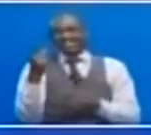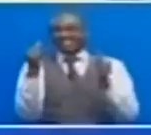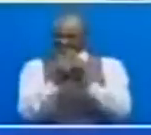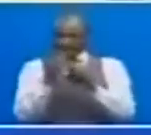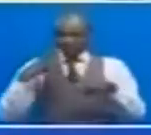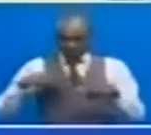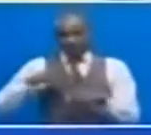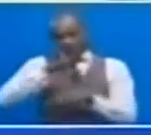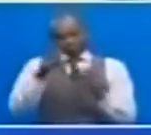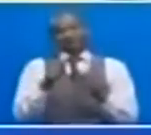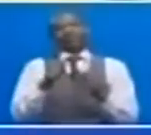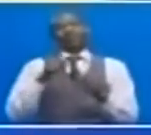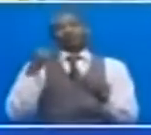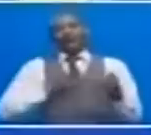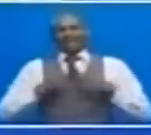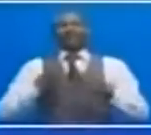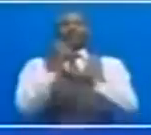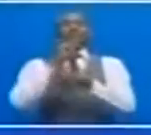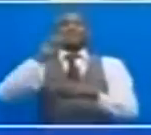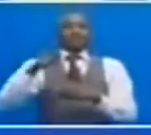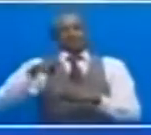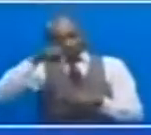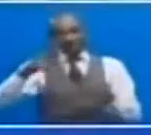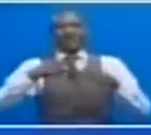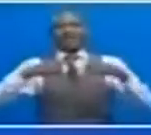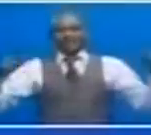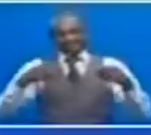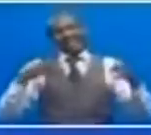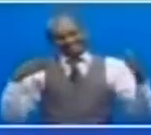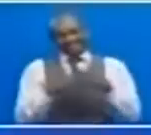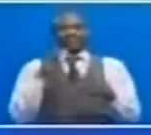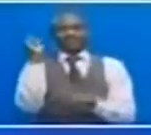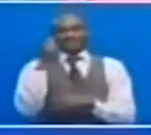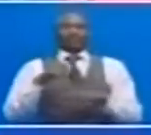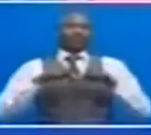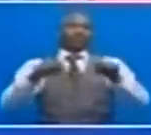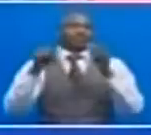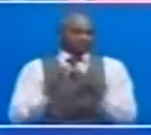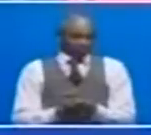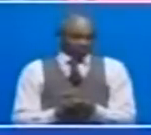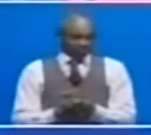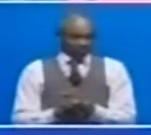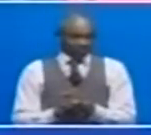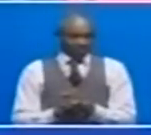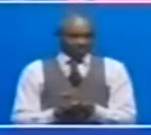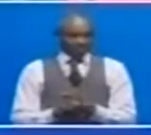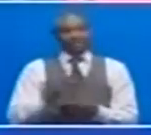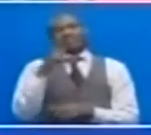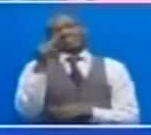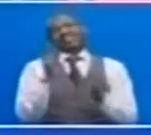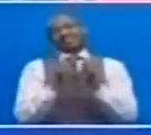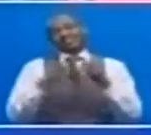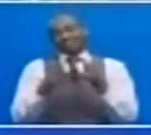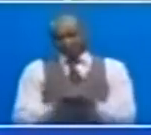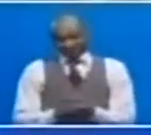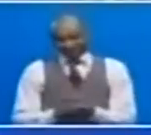people out of Rwanda's 12 million have opposed the proposal to have President Paul Kagame run again in